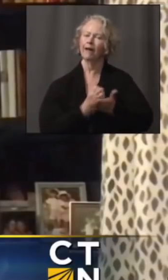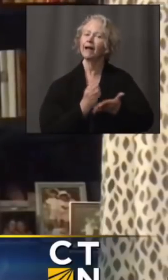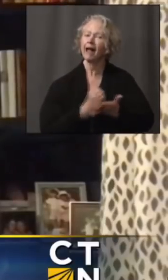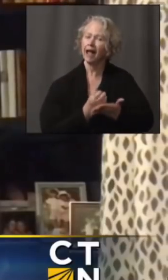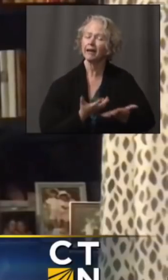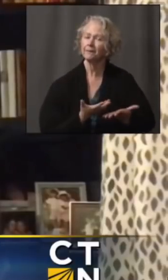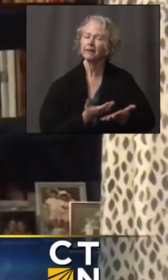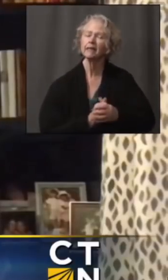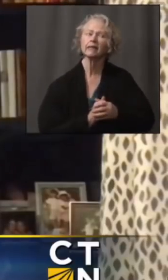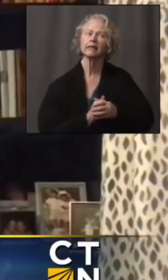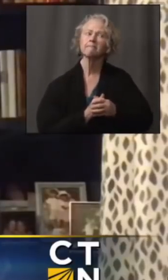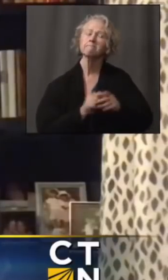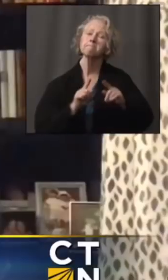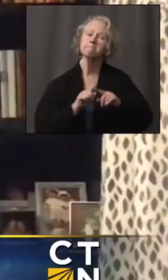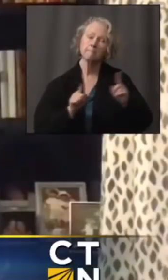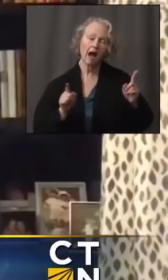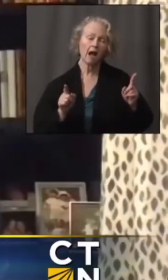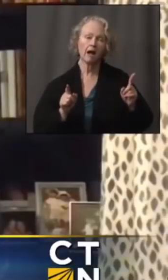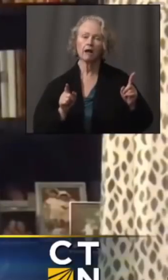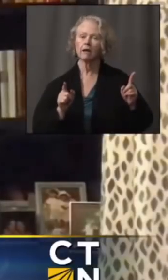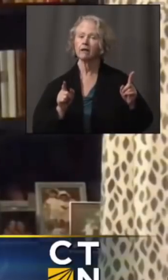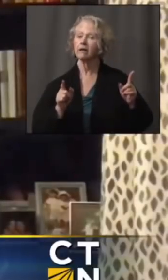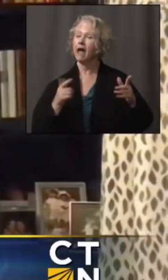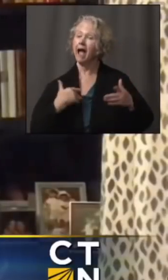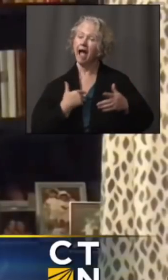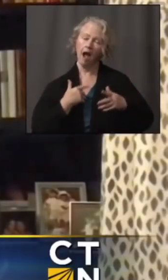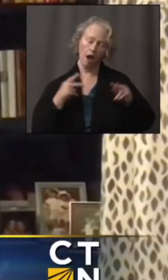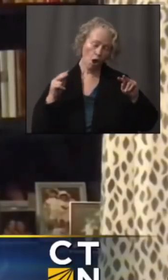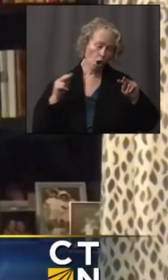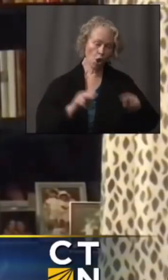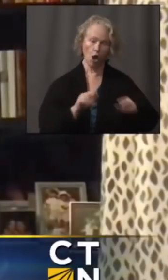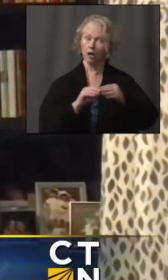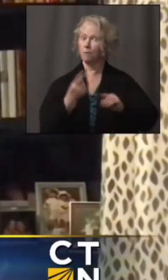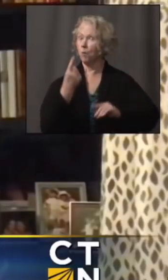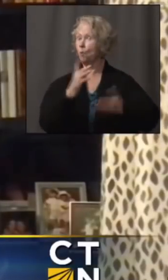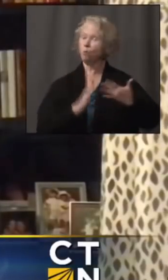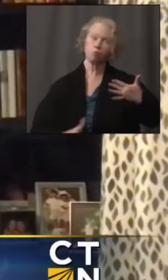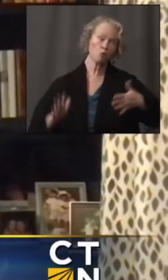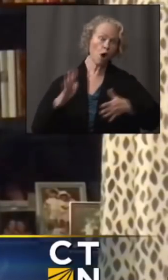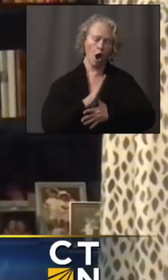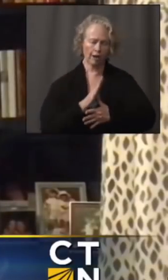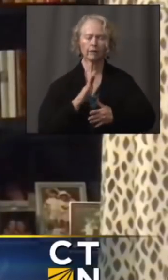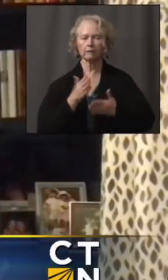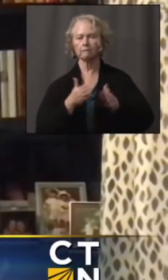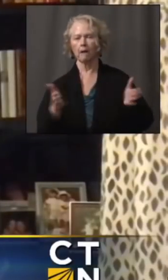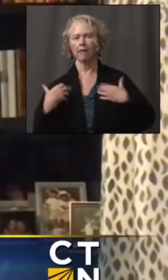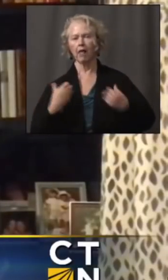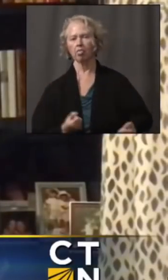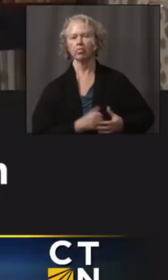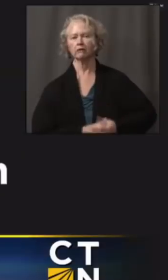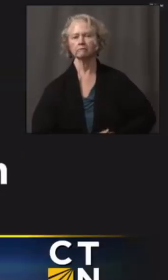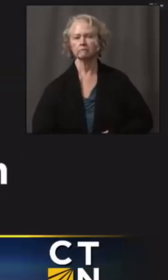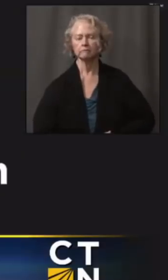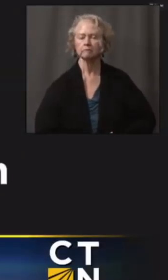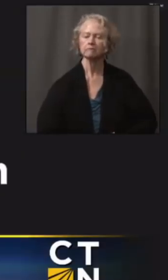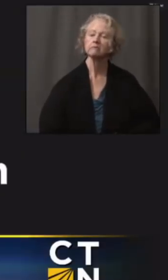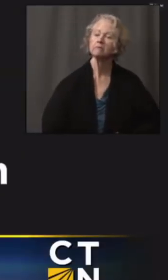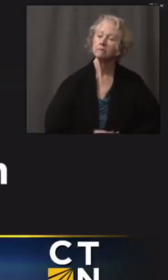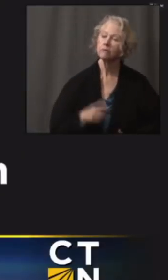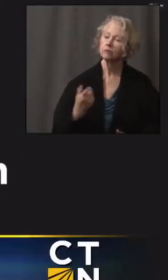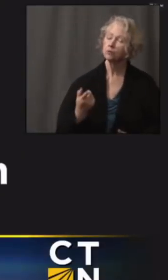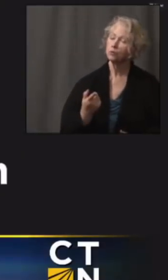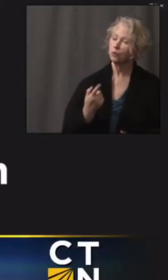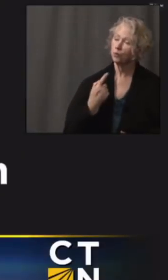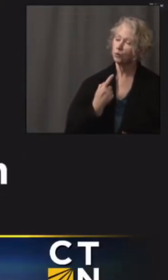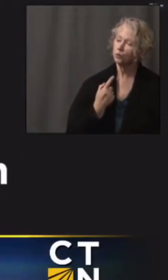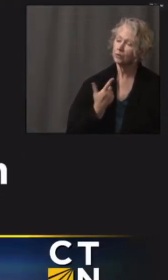way. But we lead with public health. And if we find we have to do more to bend the curve, we'll do it. So you've talked